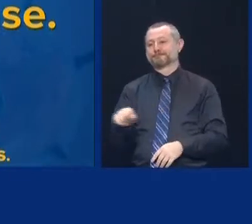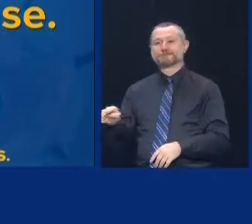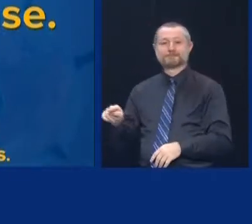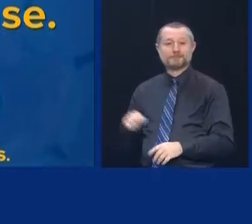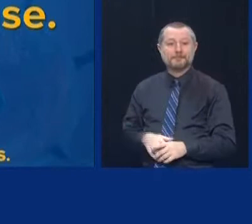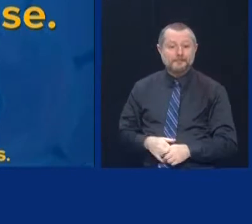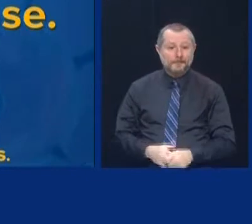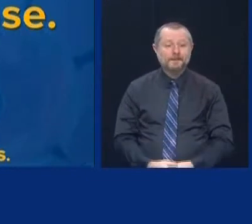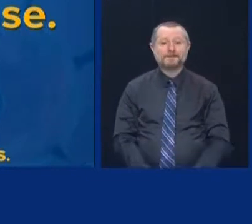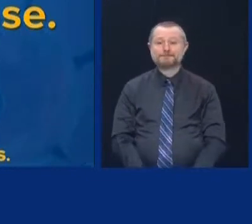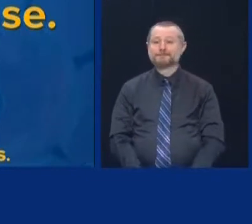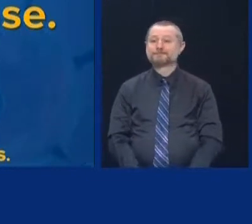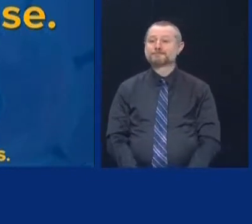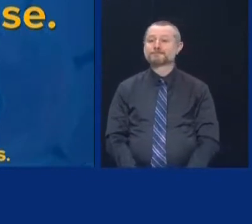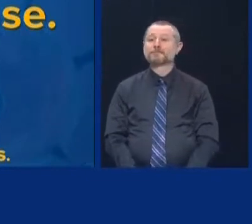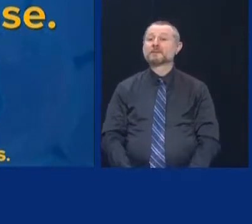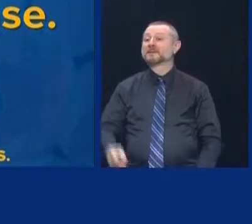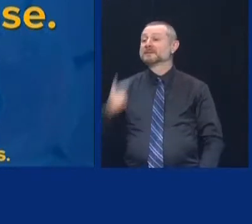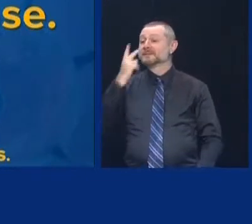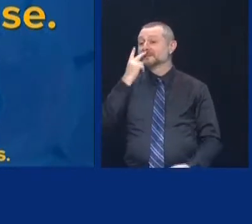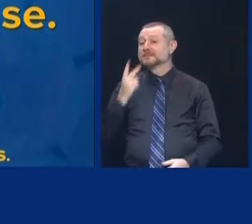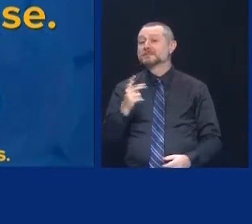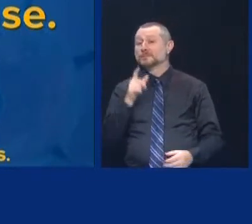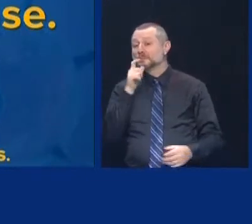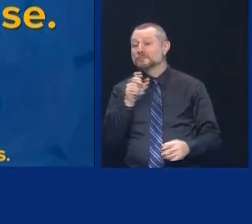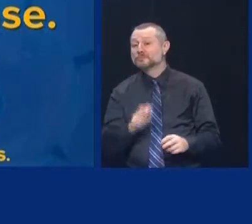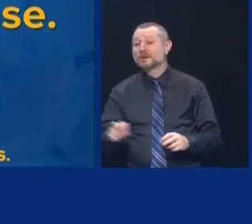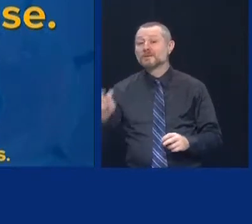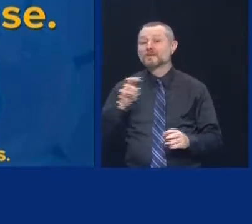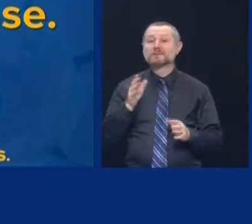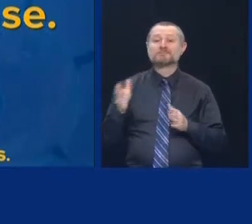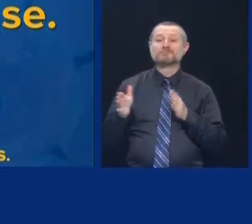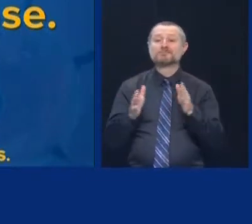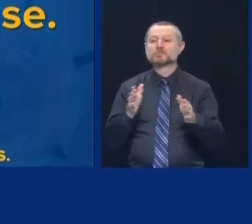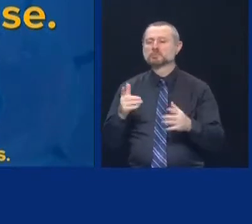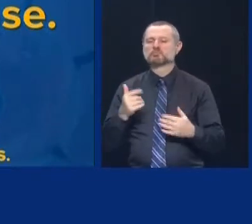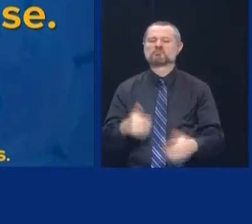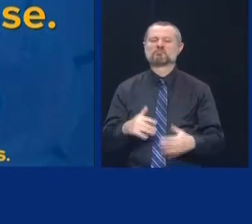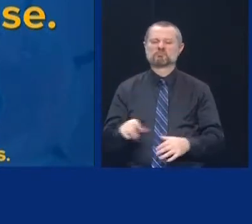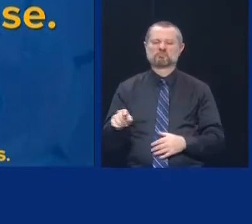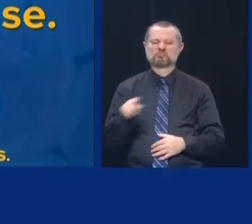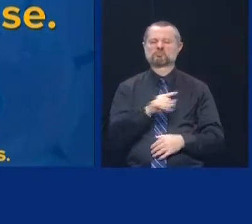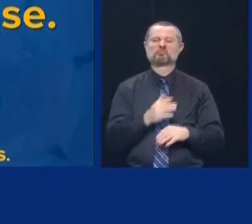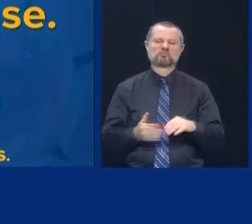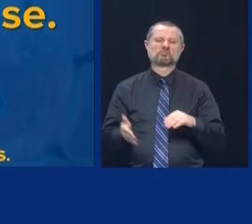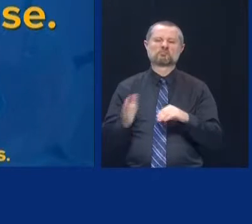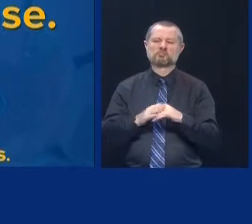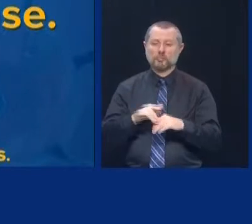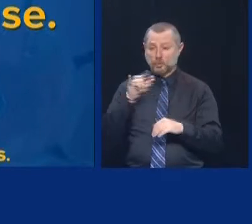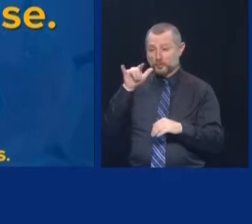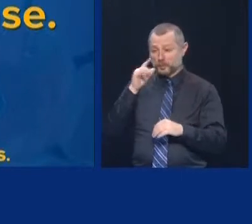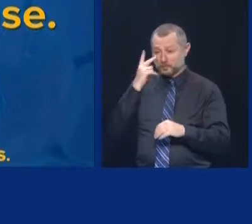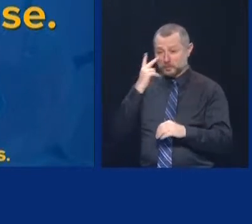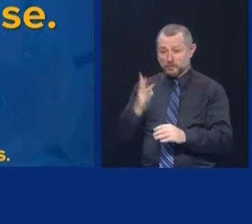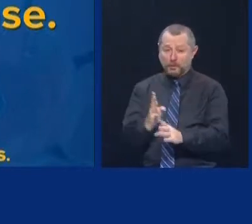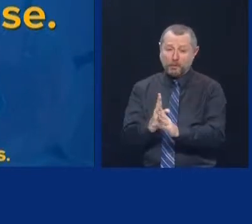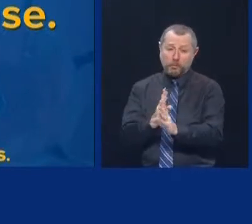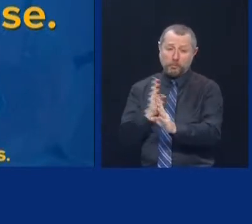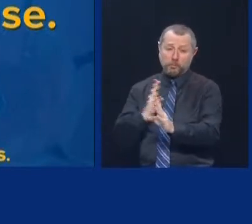The travel is way up. The hospitals report, the airports are reporting travel that is way